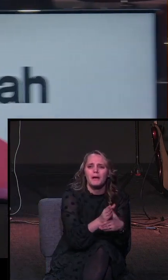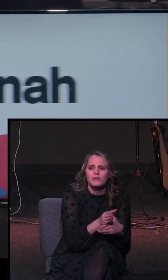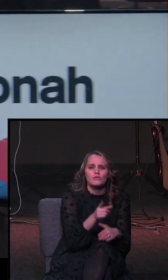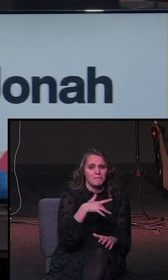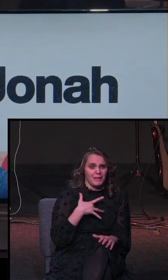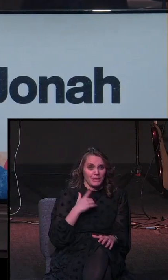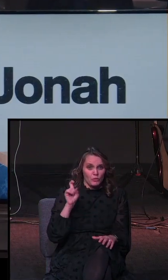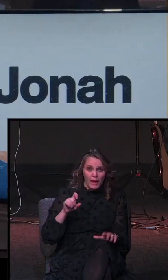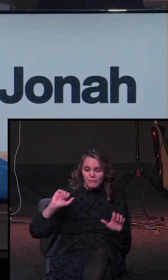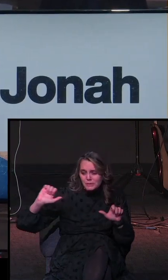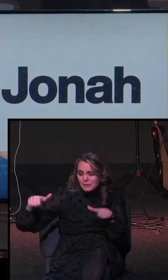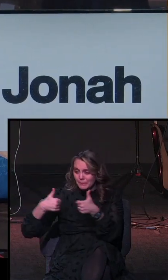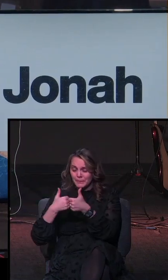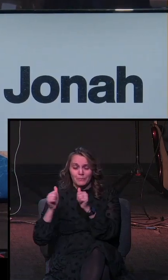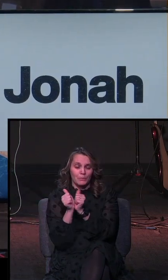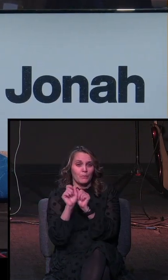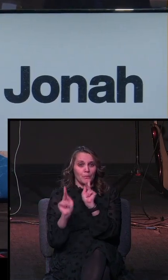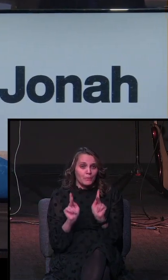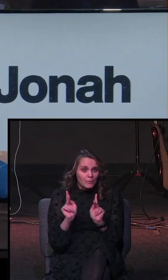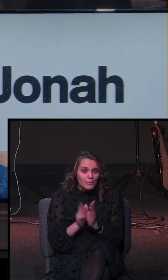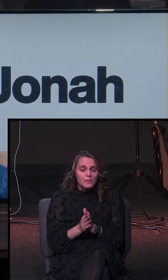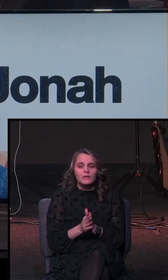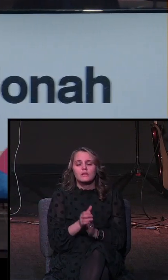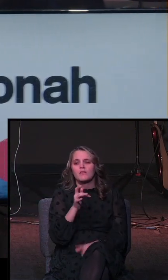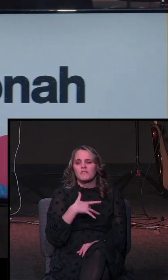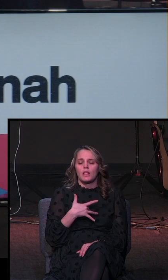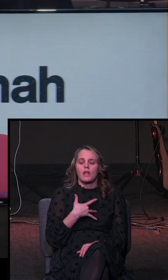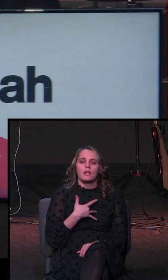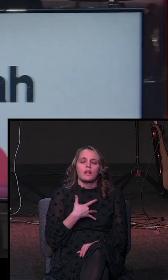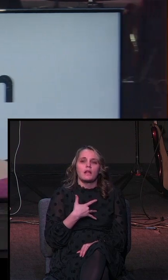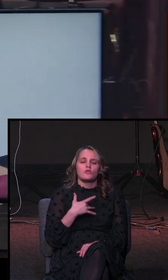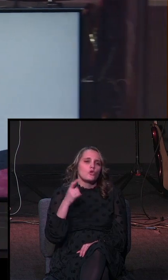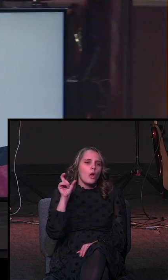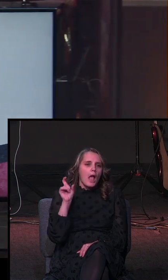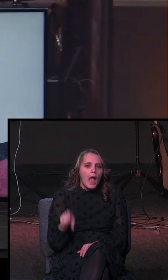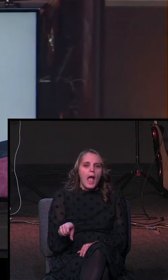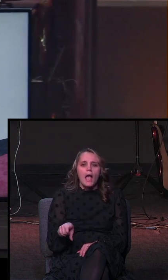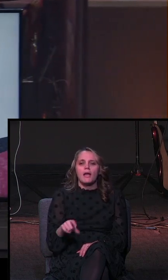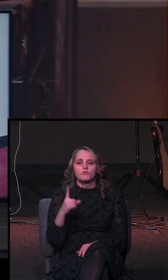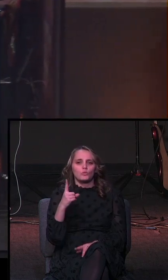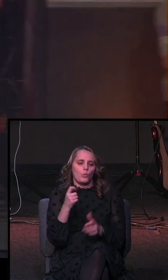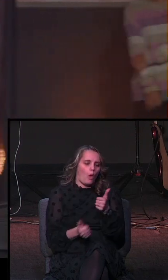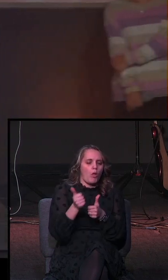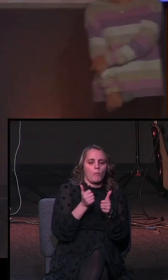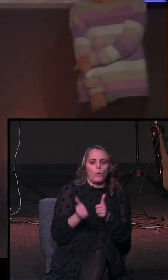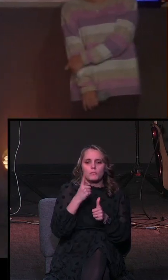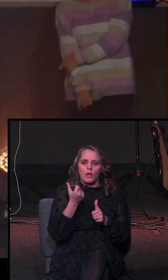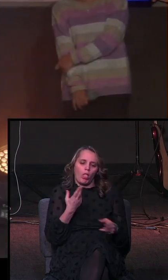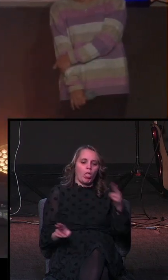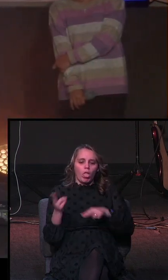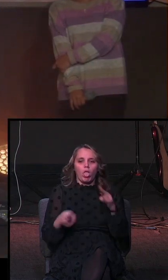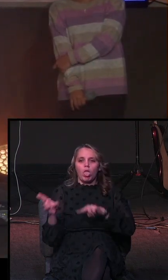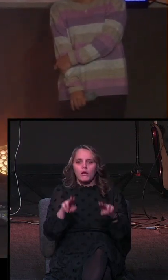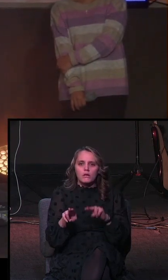have to compete with these people. You feel like to constantly prove yourself to these people. You feel like you constantly have to kind of one-up these people and win, and you're rooting